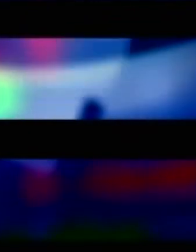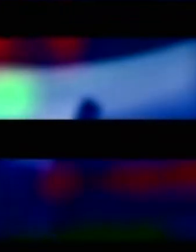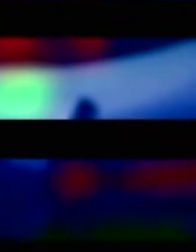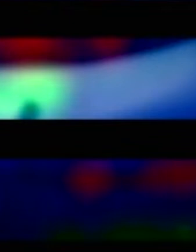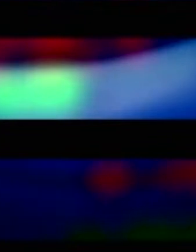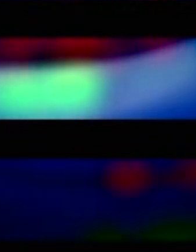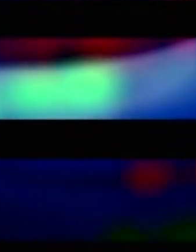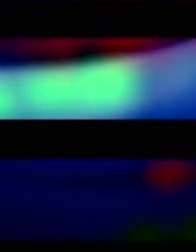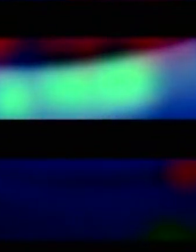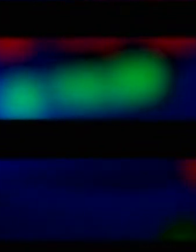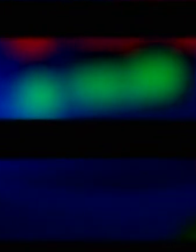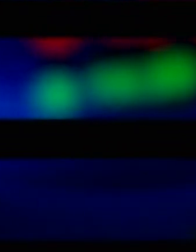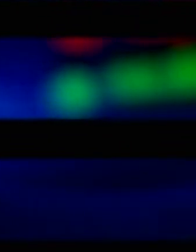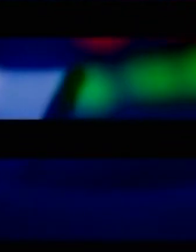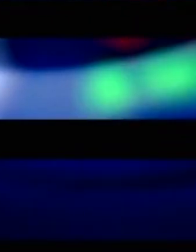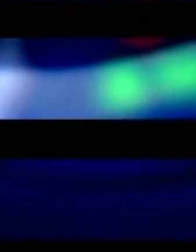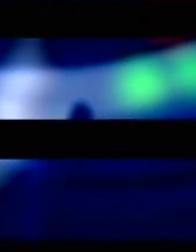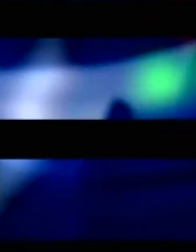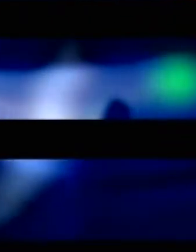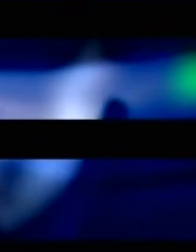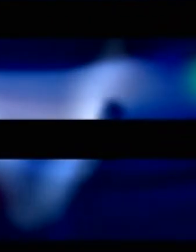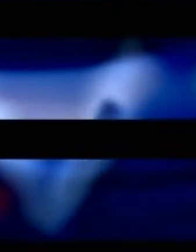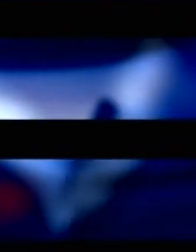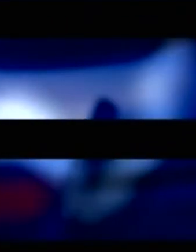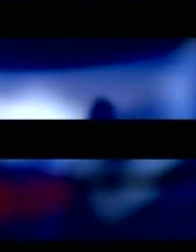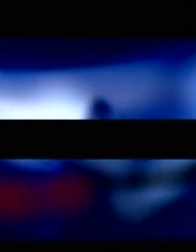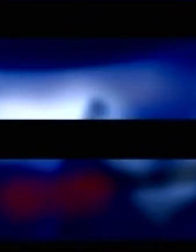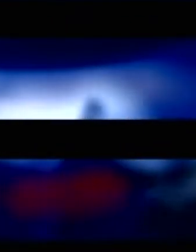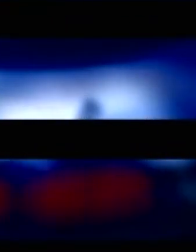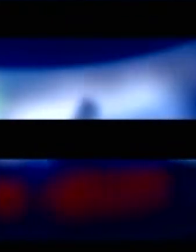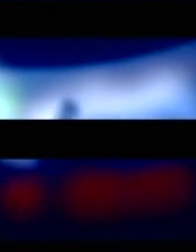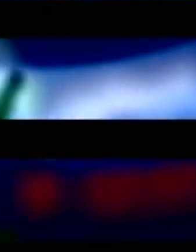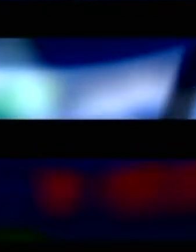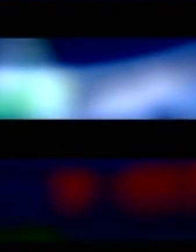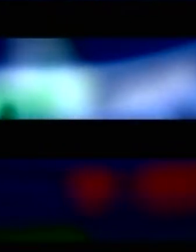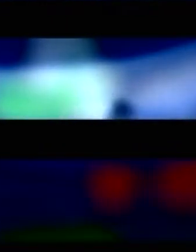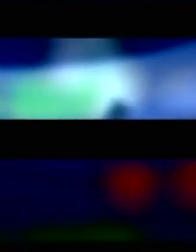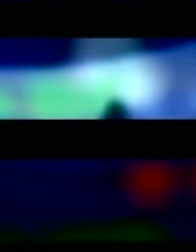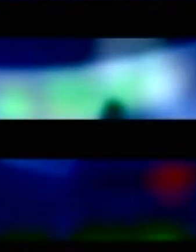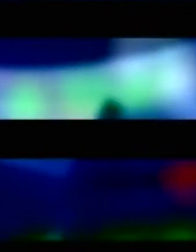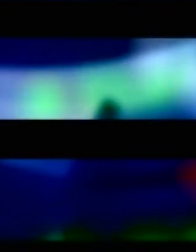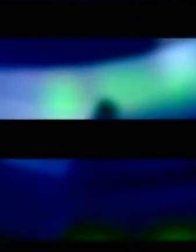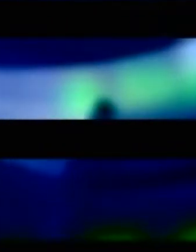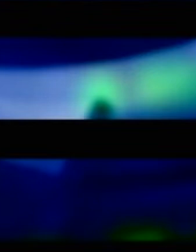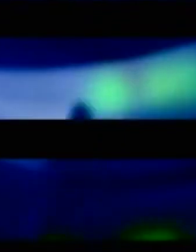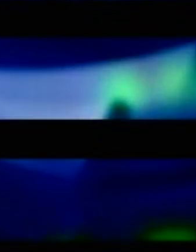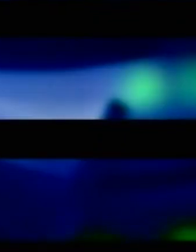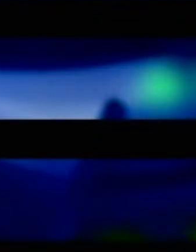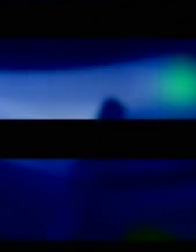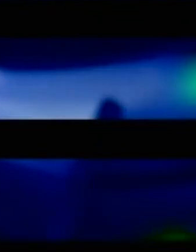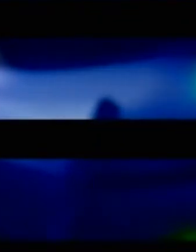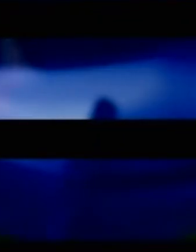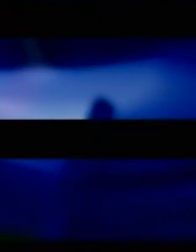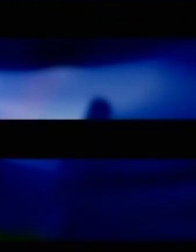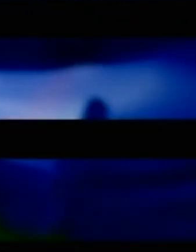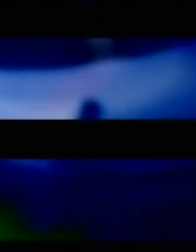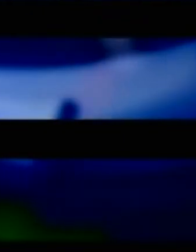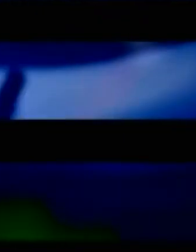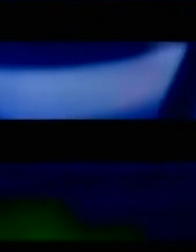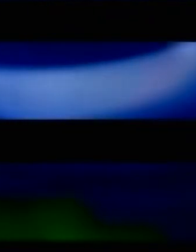1,109,121 units at $10.04 each. And they were followed by Mayberry Investments Limited and Barita Investments